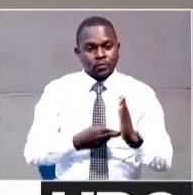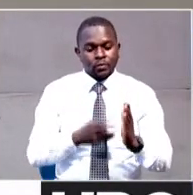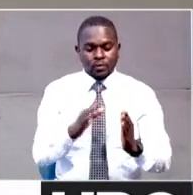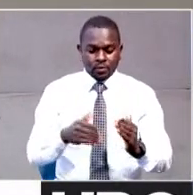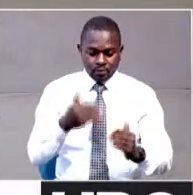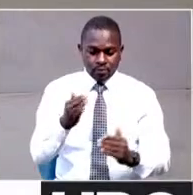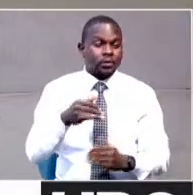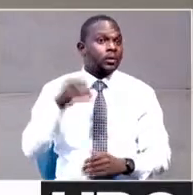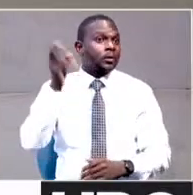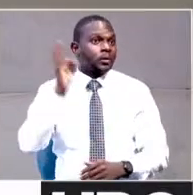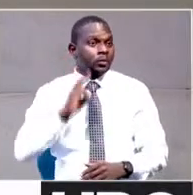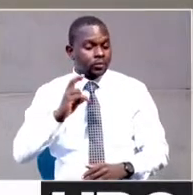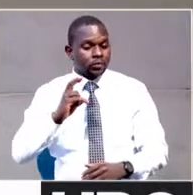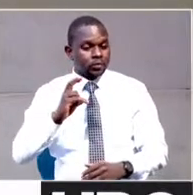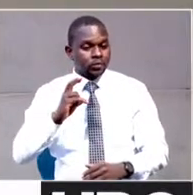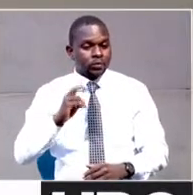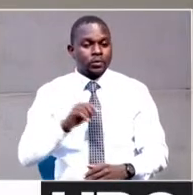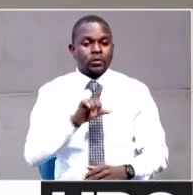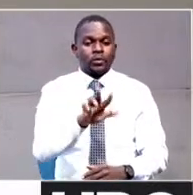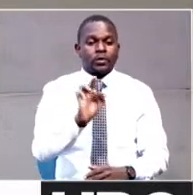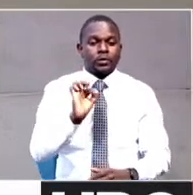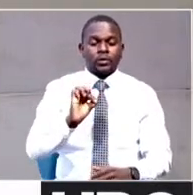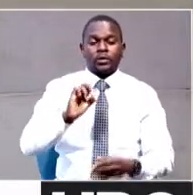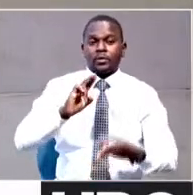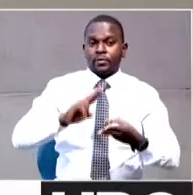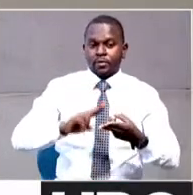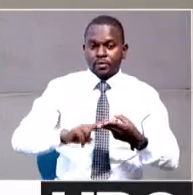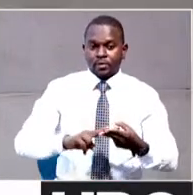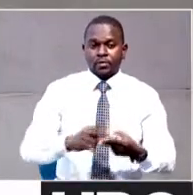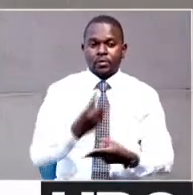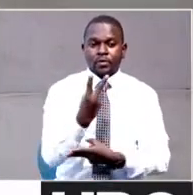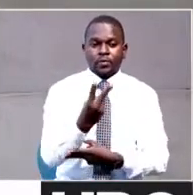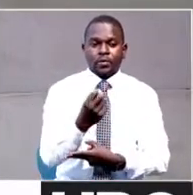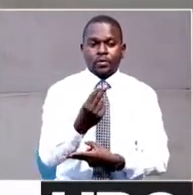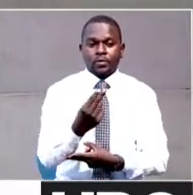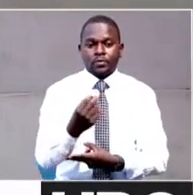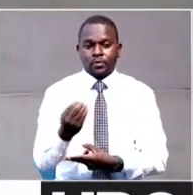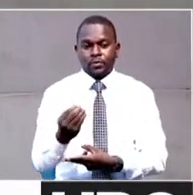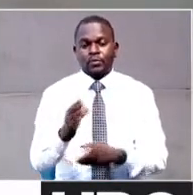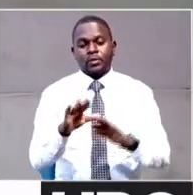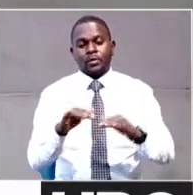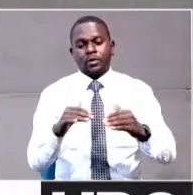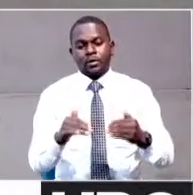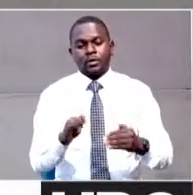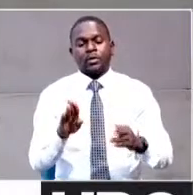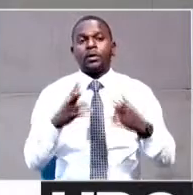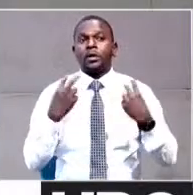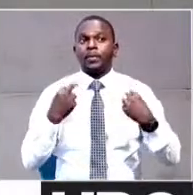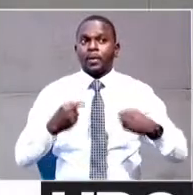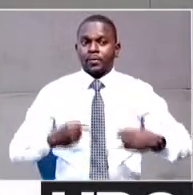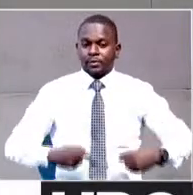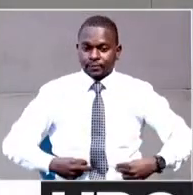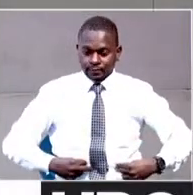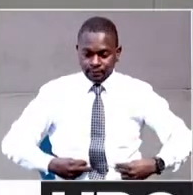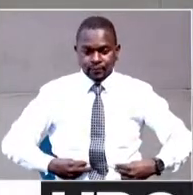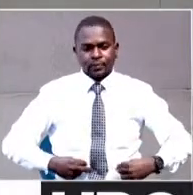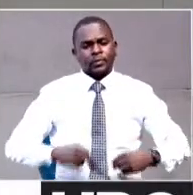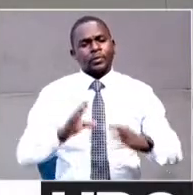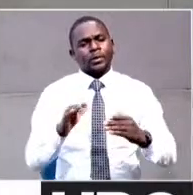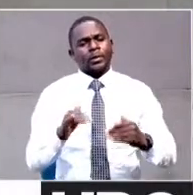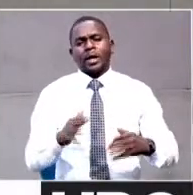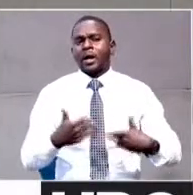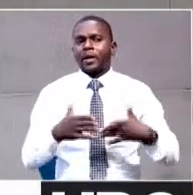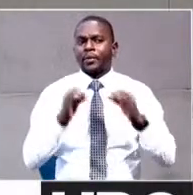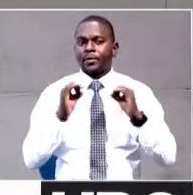next hearing has been fixed for 18th February 2022. However, city lawyer Malema Bidizi was seeming not